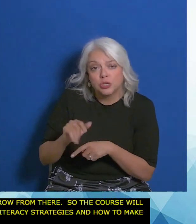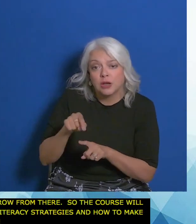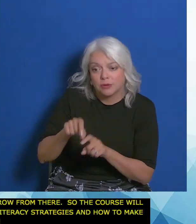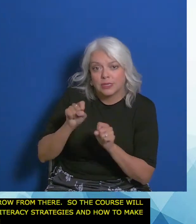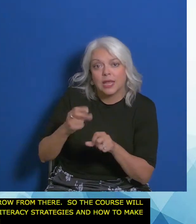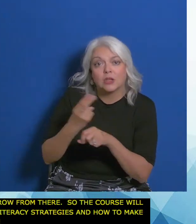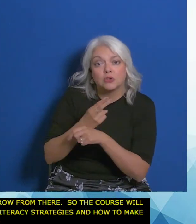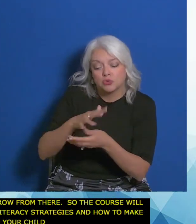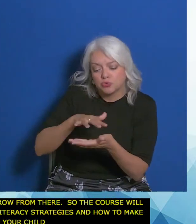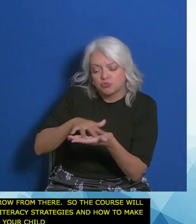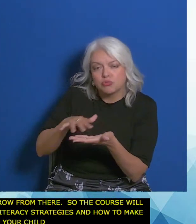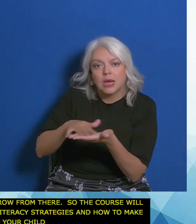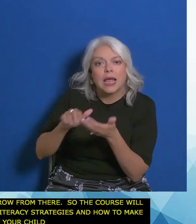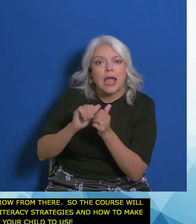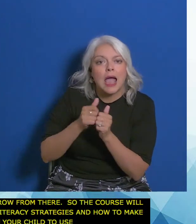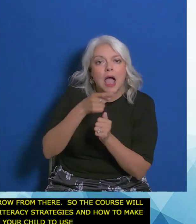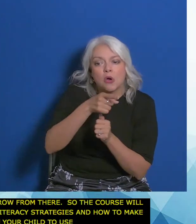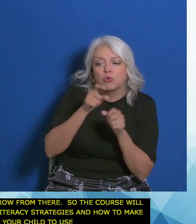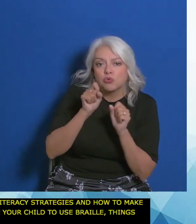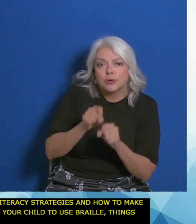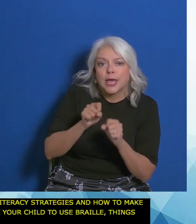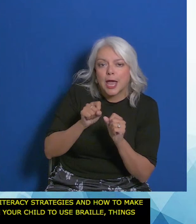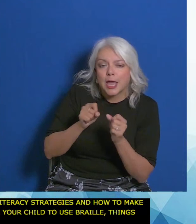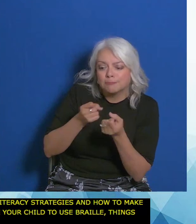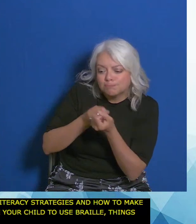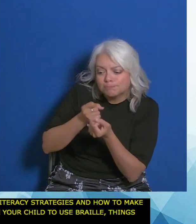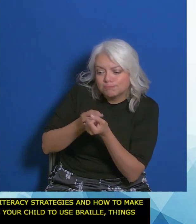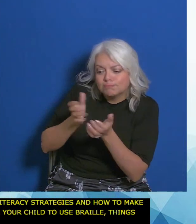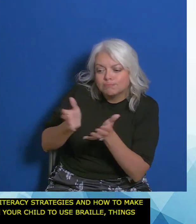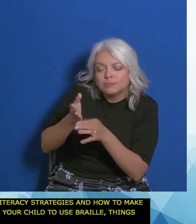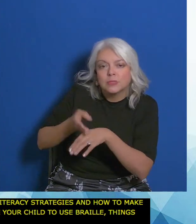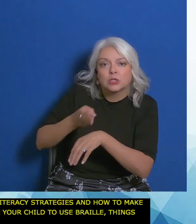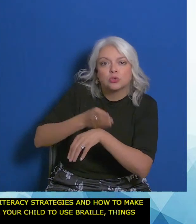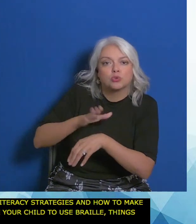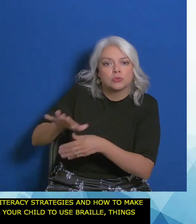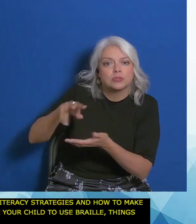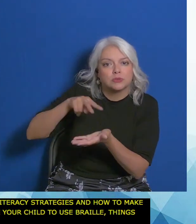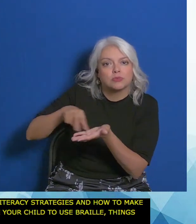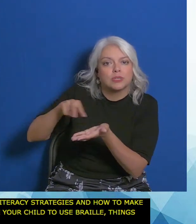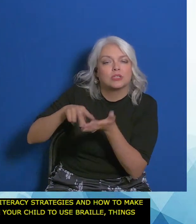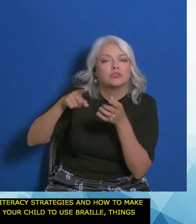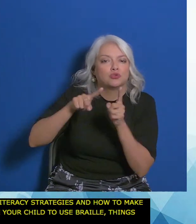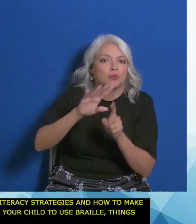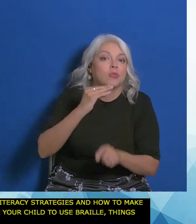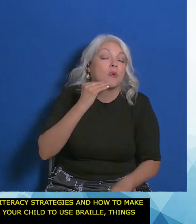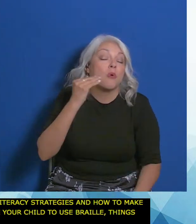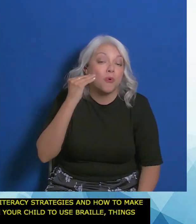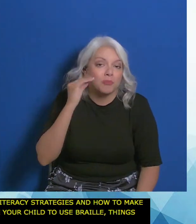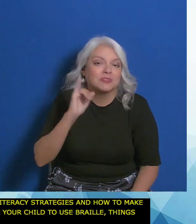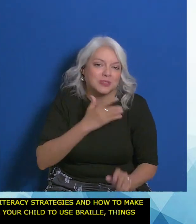use Braille, things you can do to increase literacy within your home.